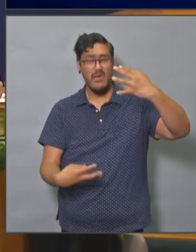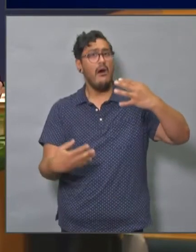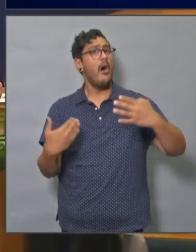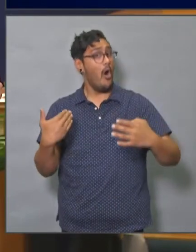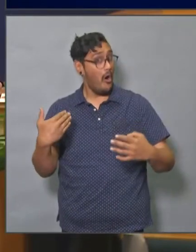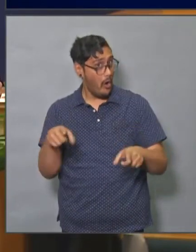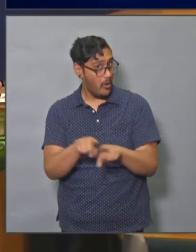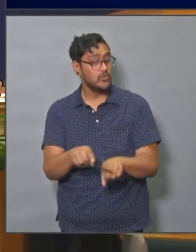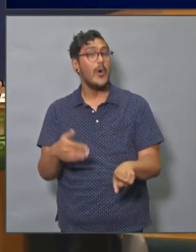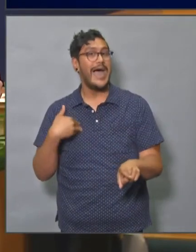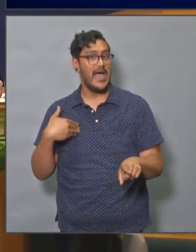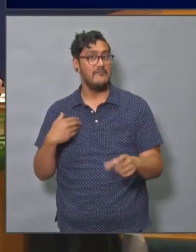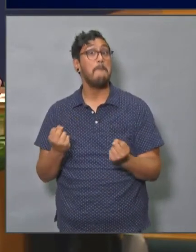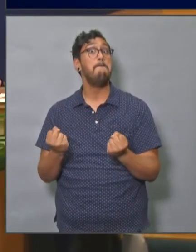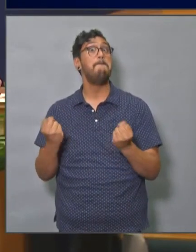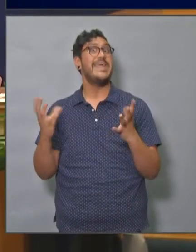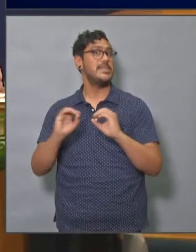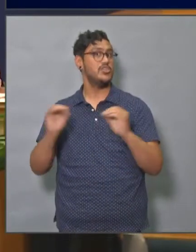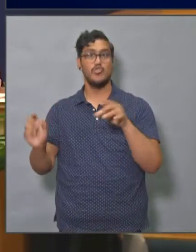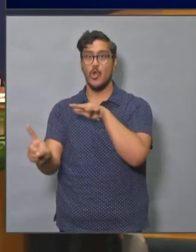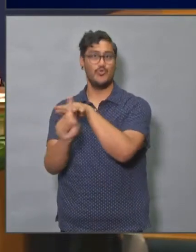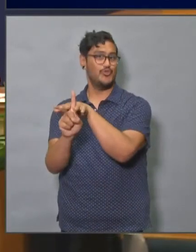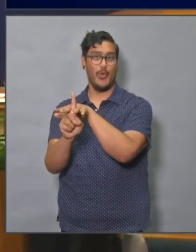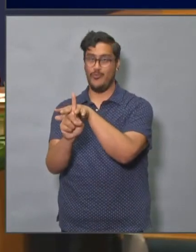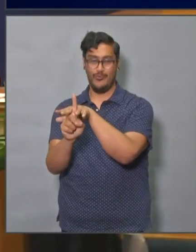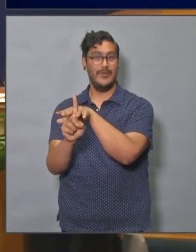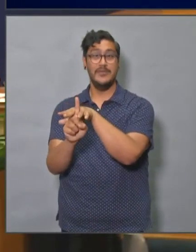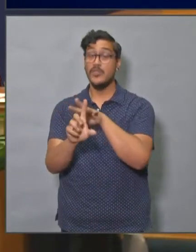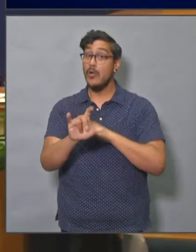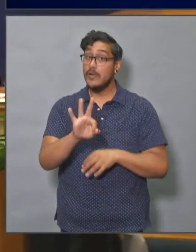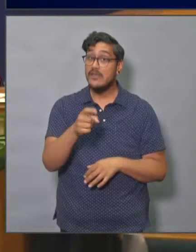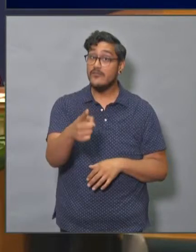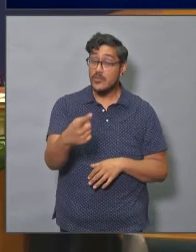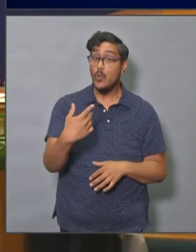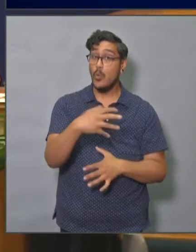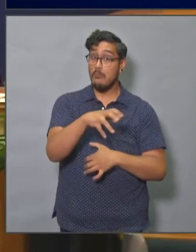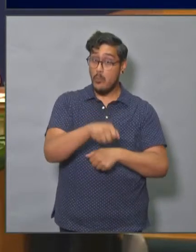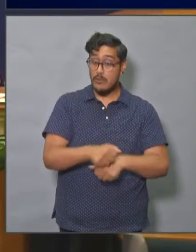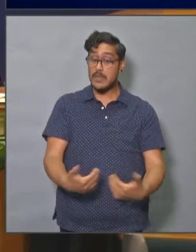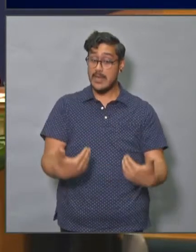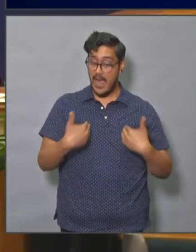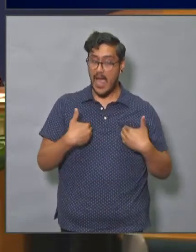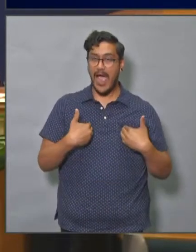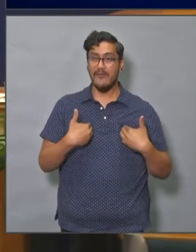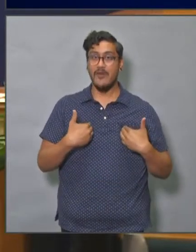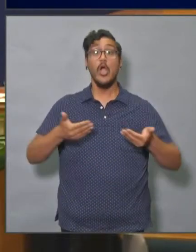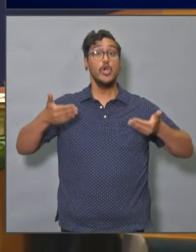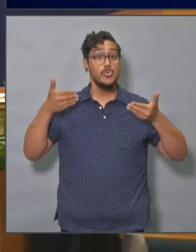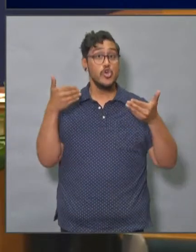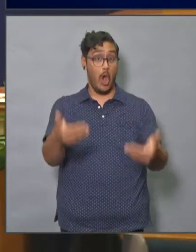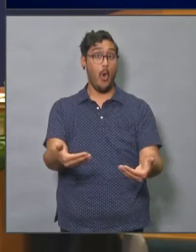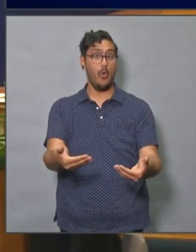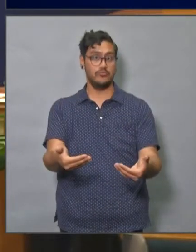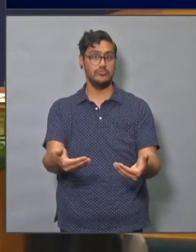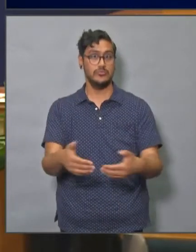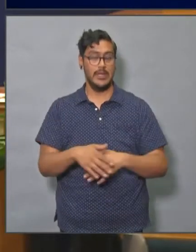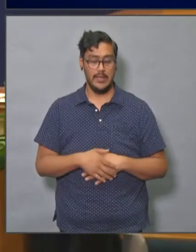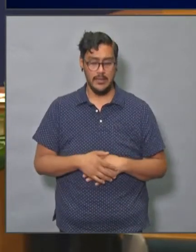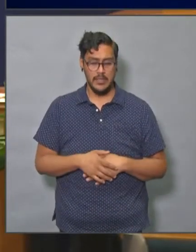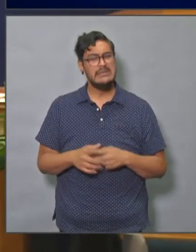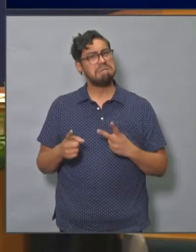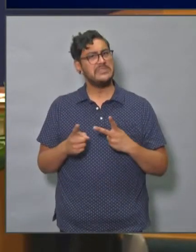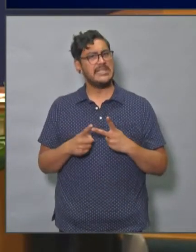would encourage people to make their appointment if they've had one so that we can preserve access for everybody. On the second part of your